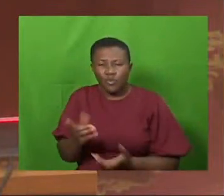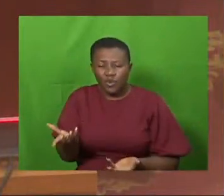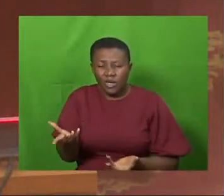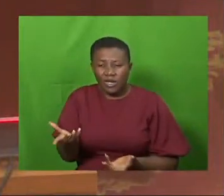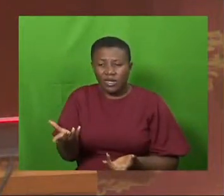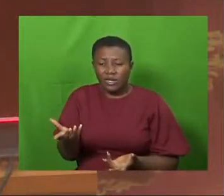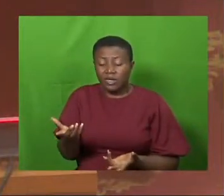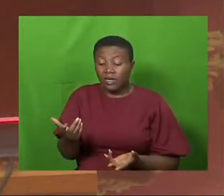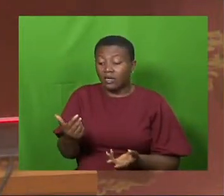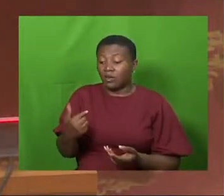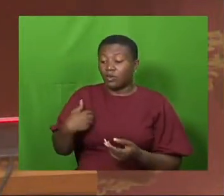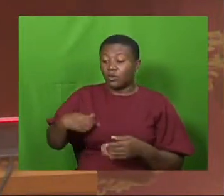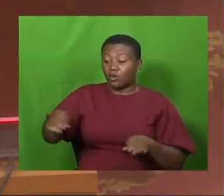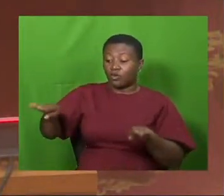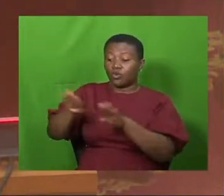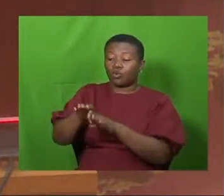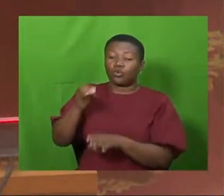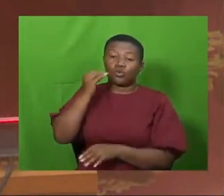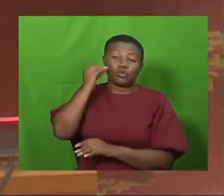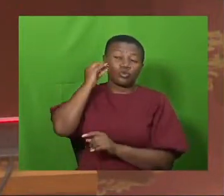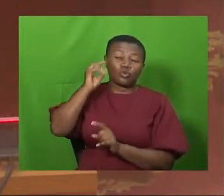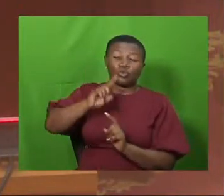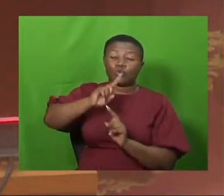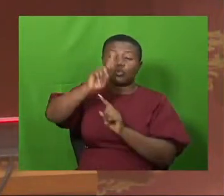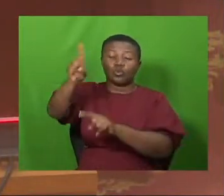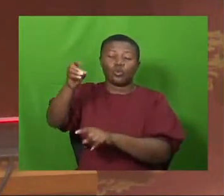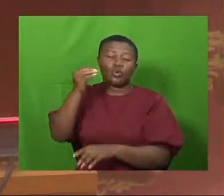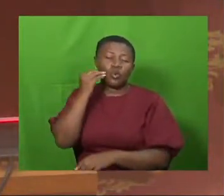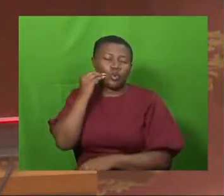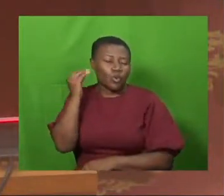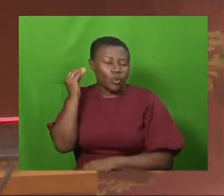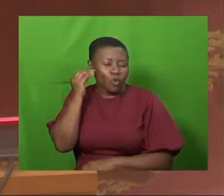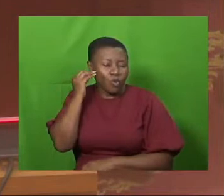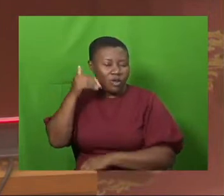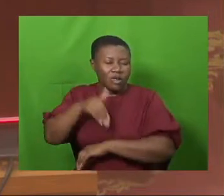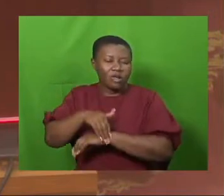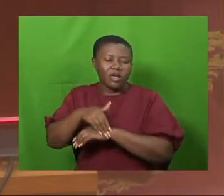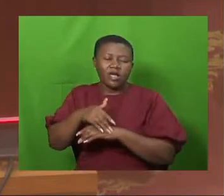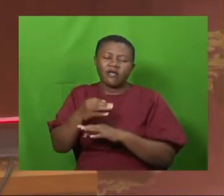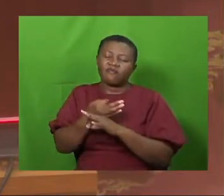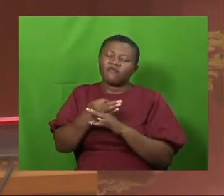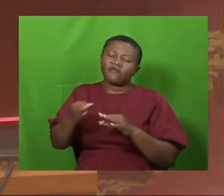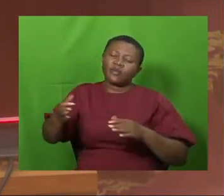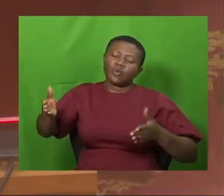home at night and they sleep under their fans and air conditions.